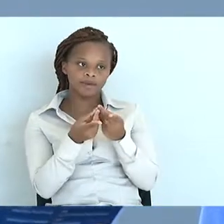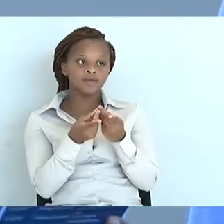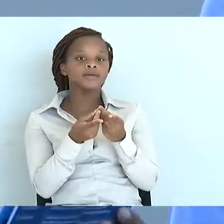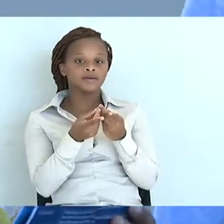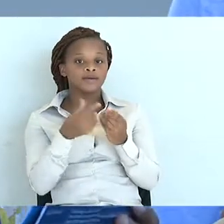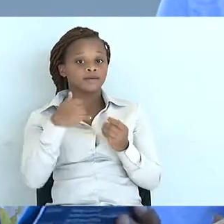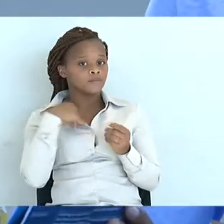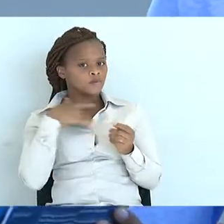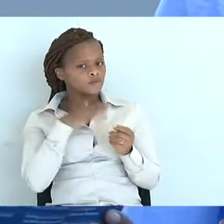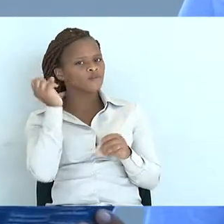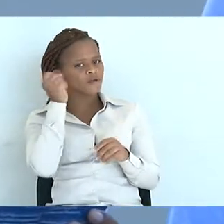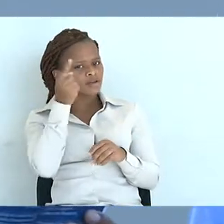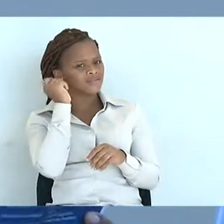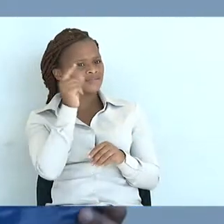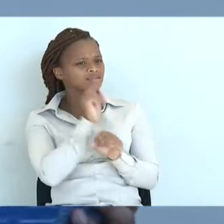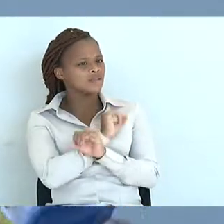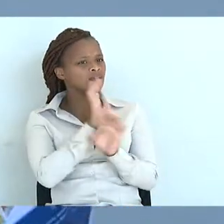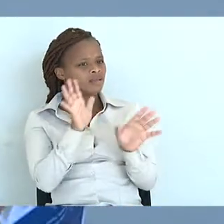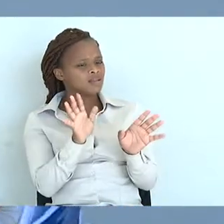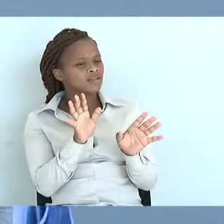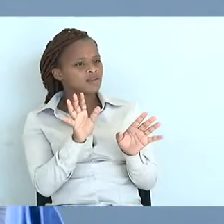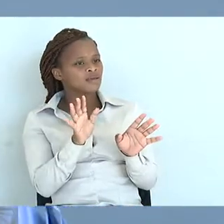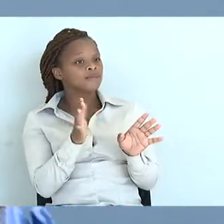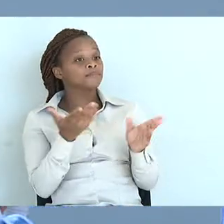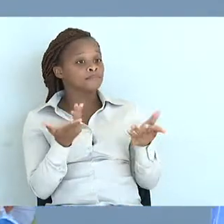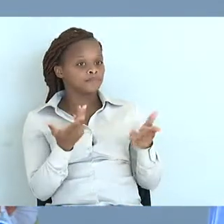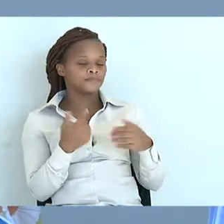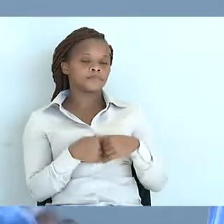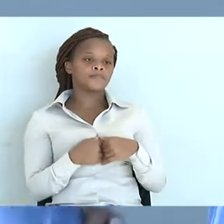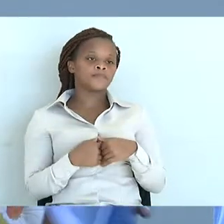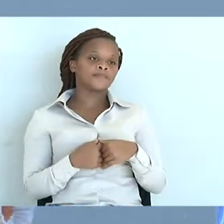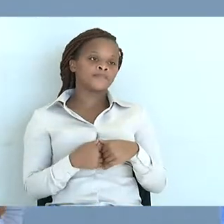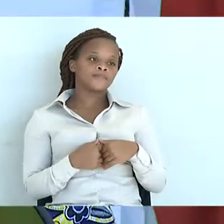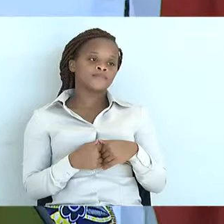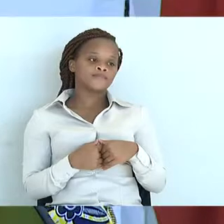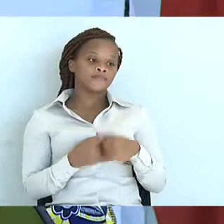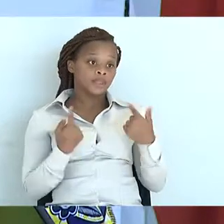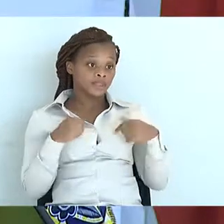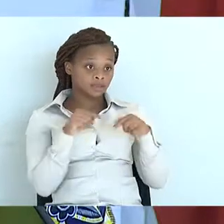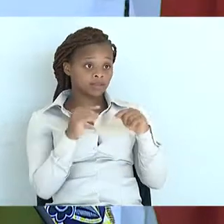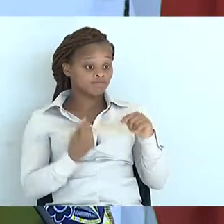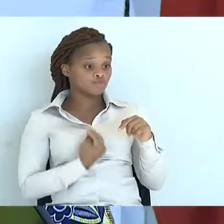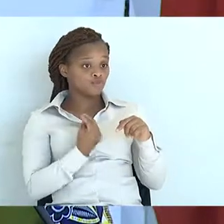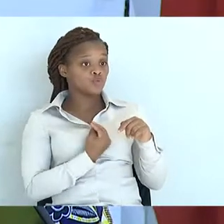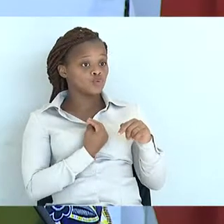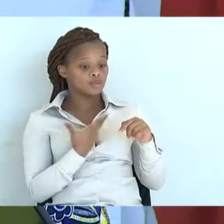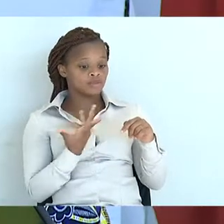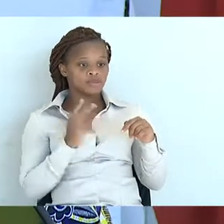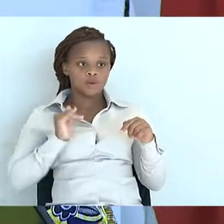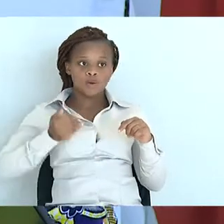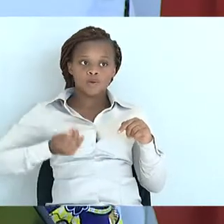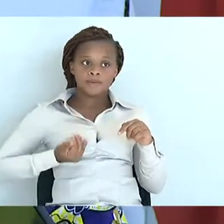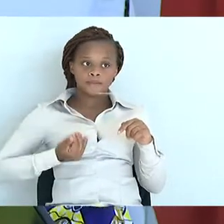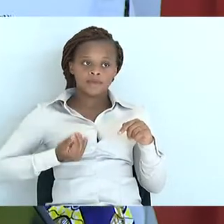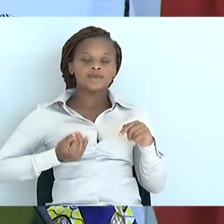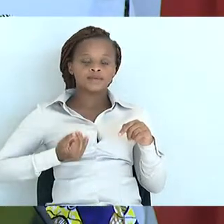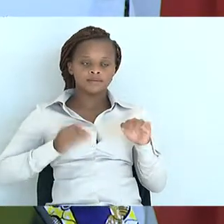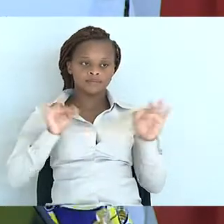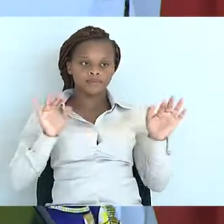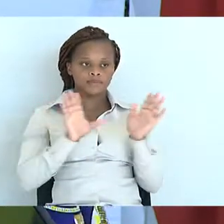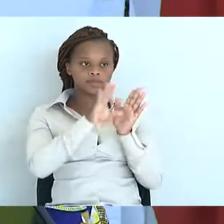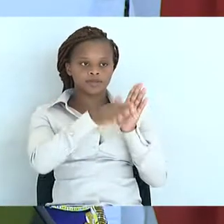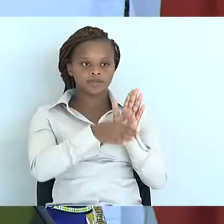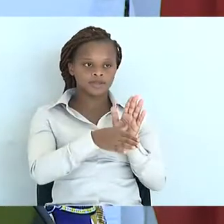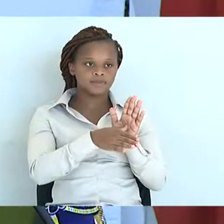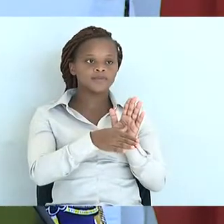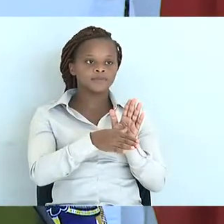understand where us as the youth, the women, the disabled,